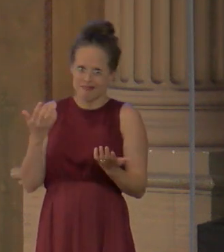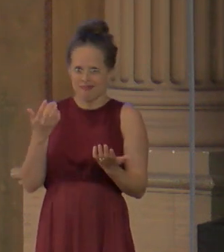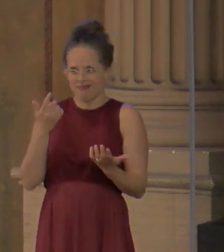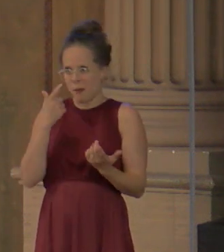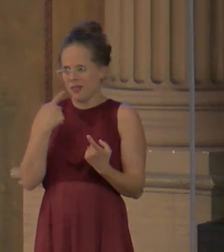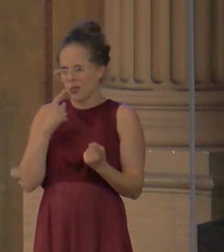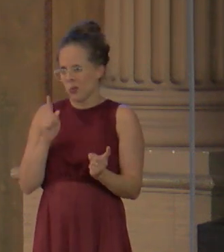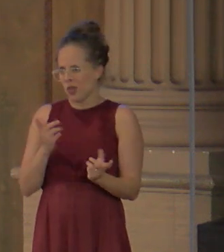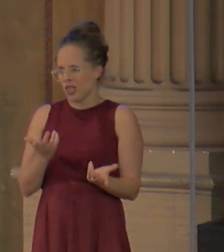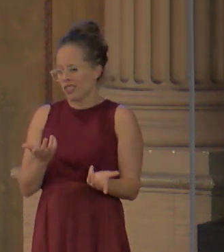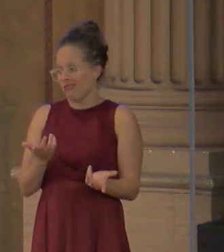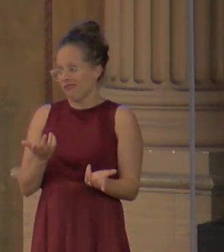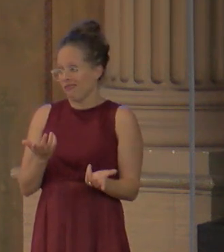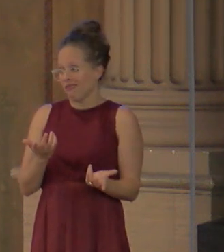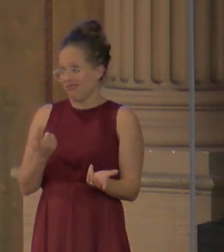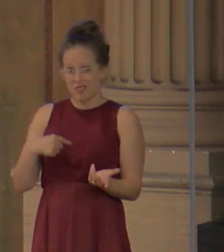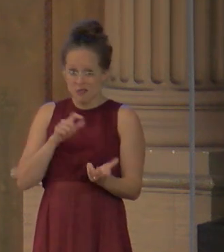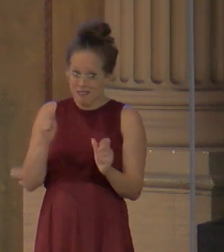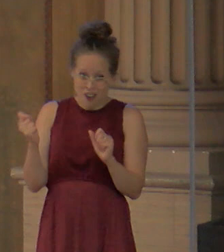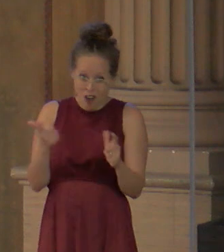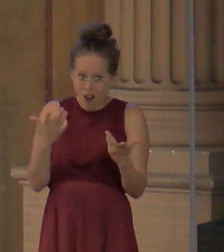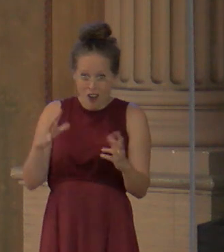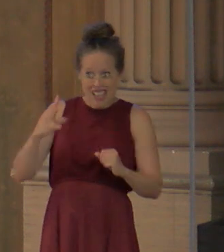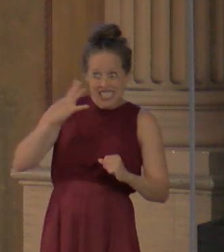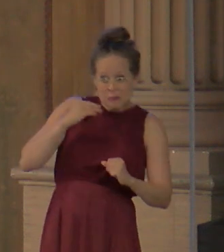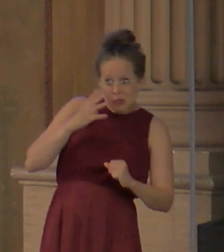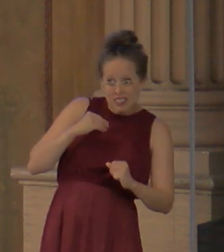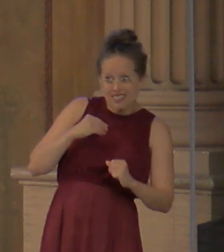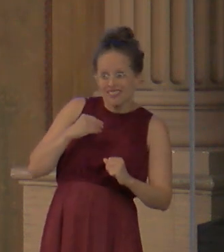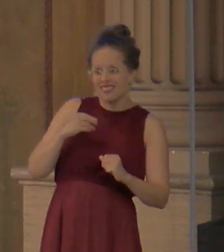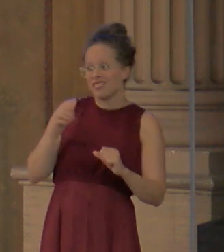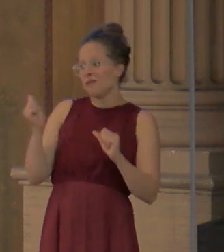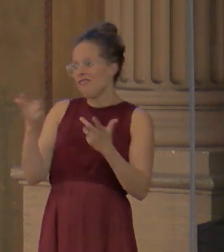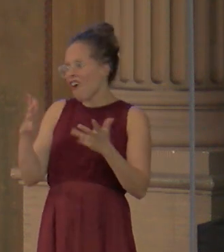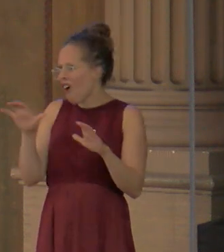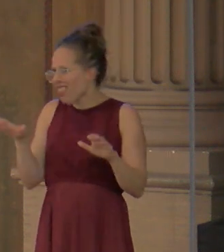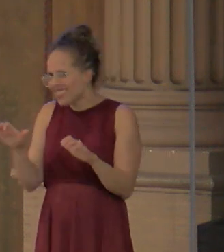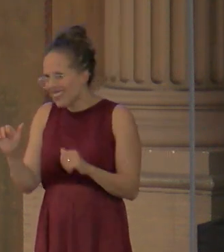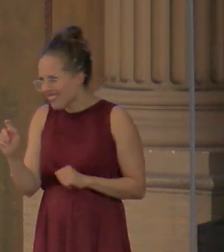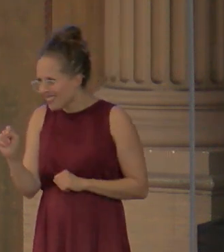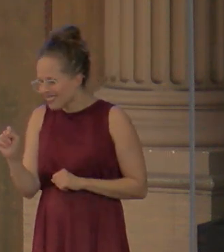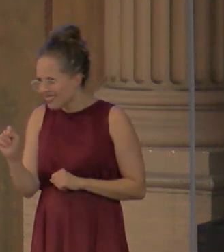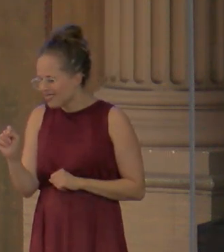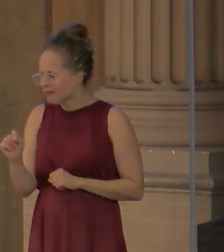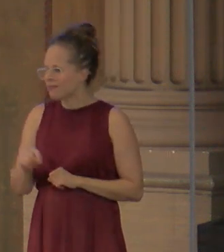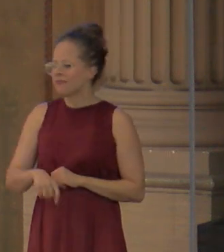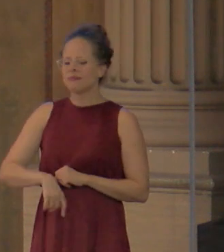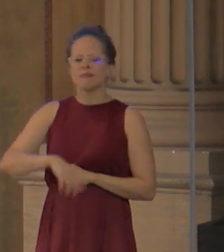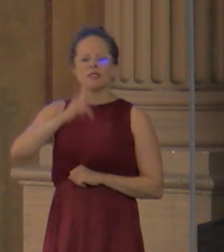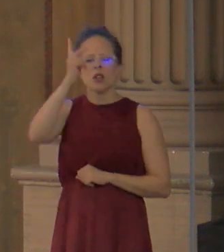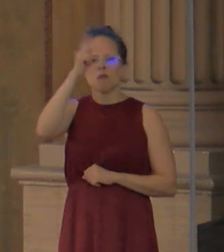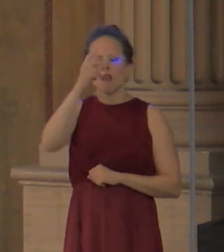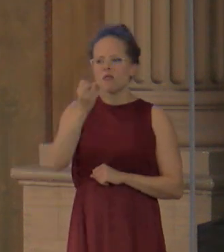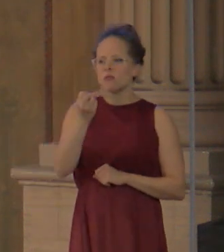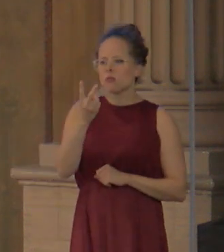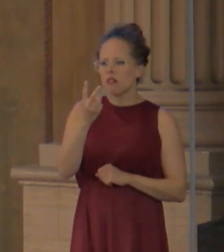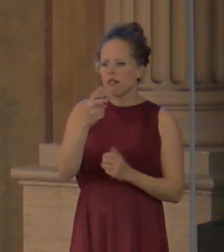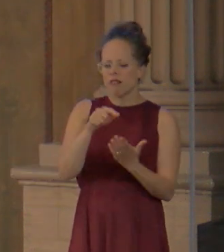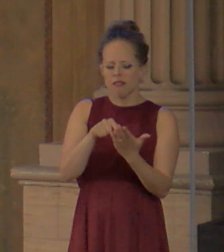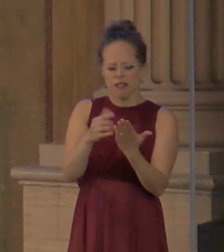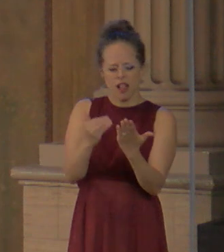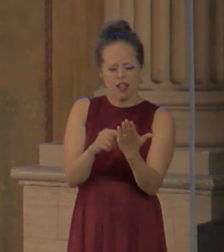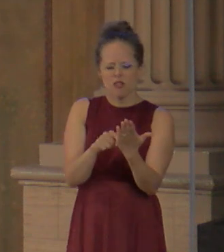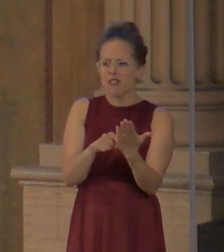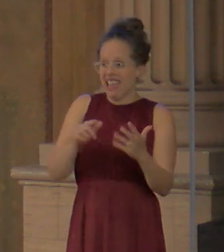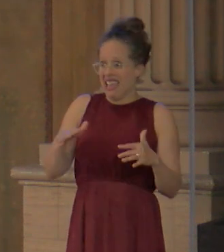receiving end, you know that. And so we stab with words. Proverbs chapter 12, verse 25, another example. Anxiety in